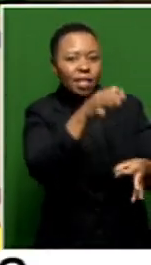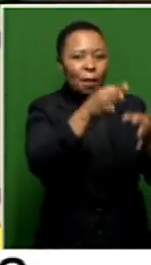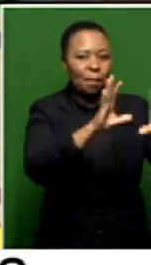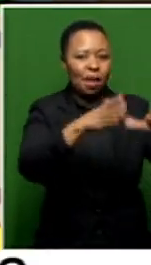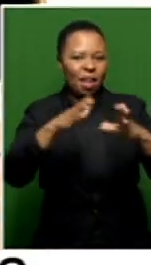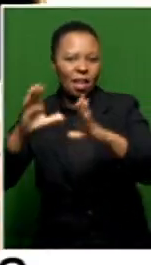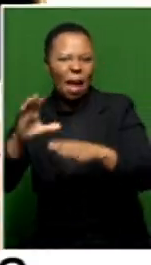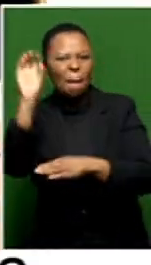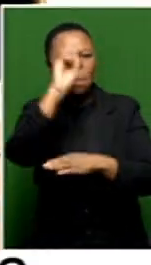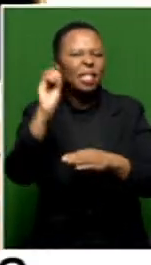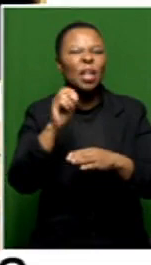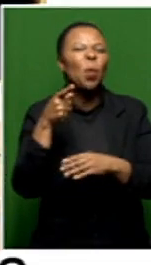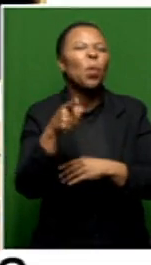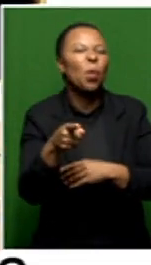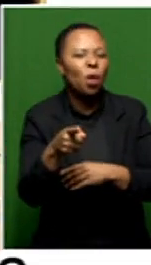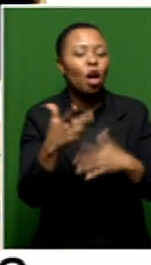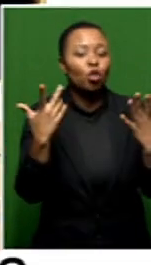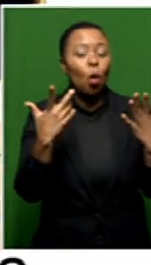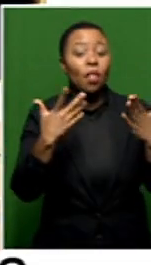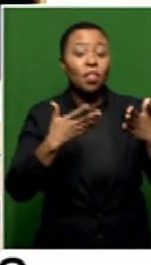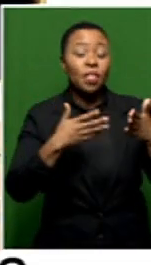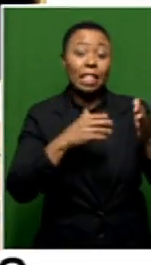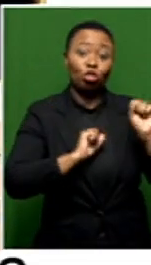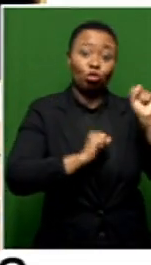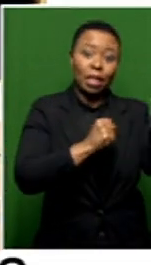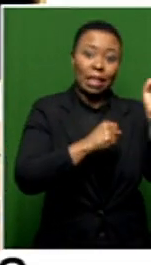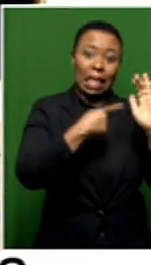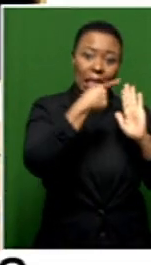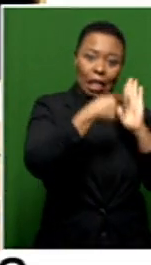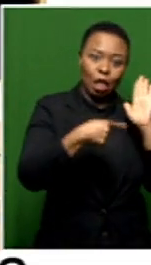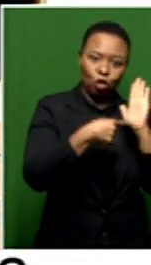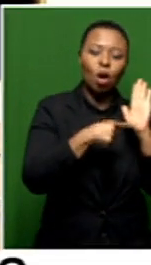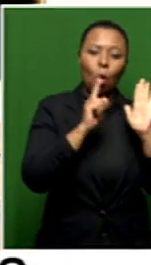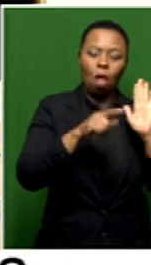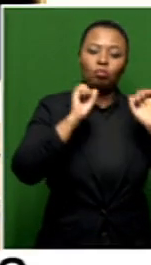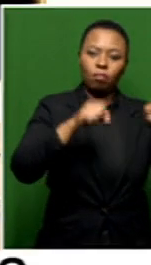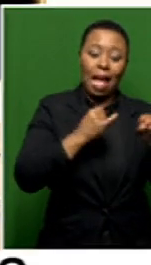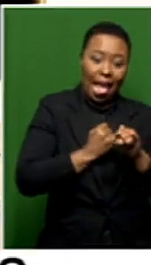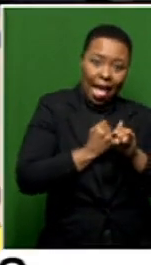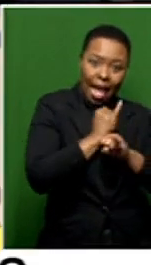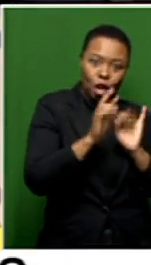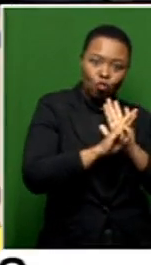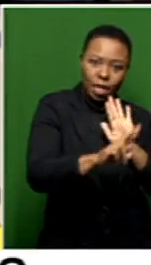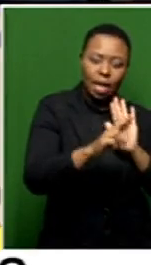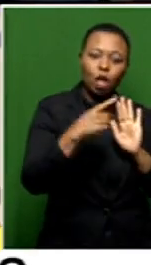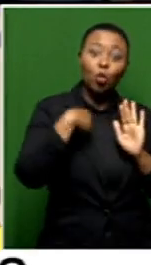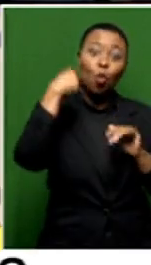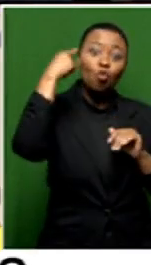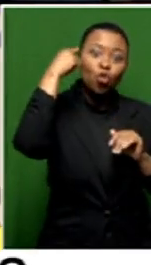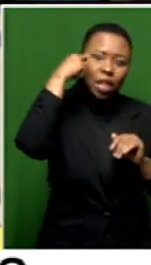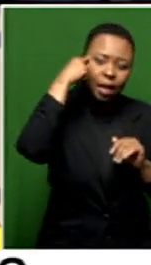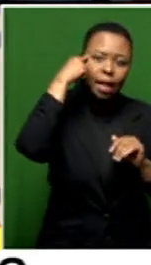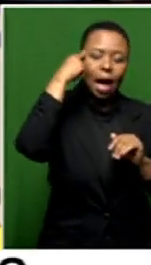so this model then allows for us, we use the early results to project what the outcome is